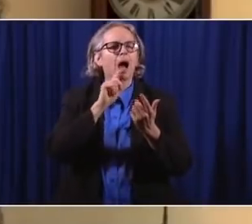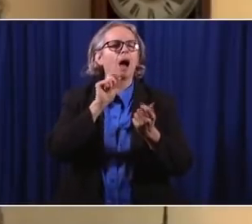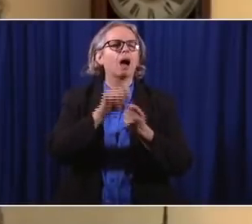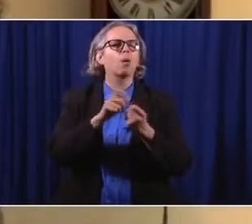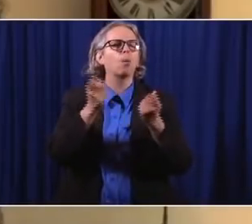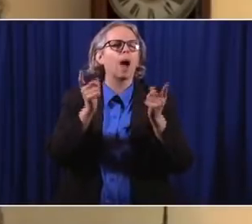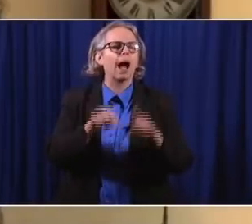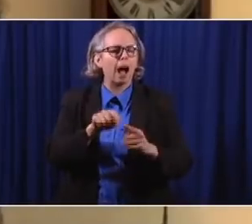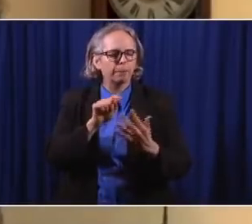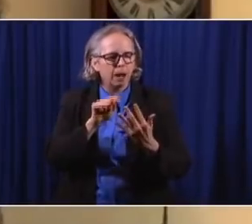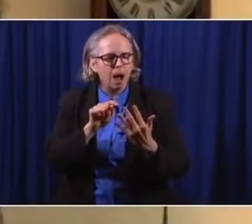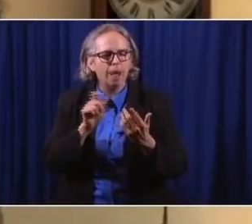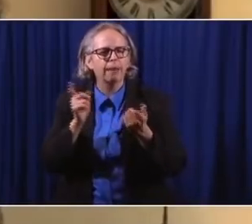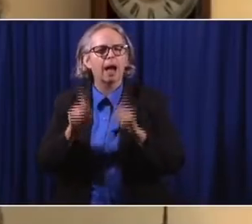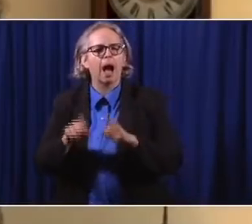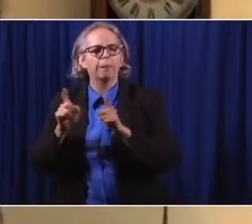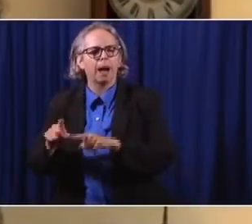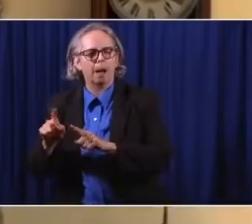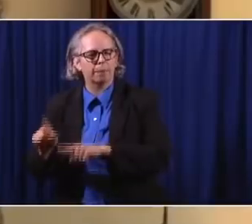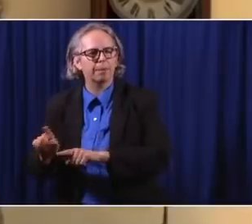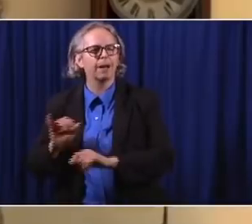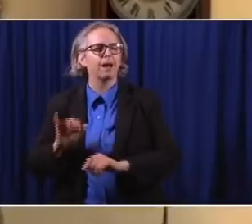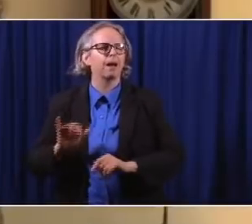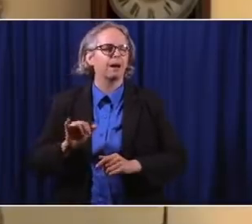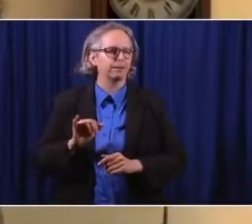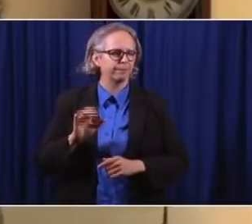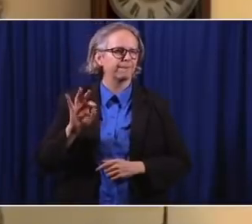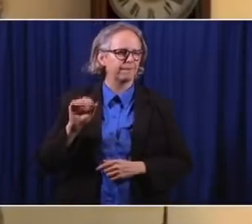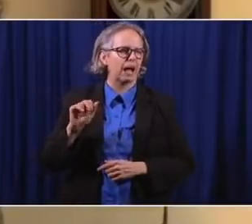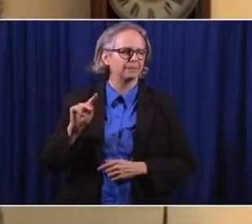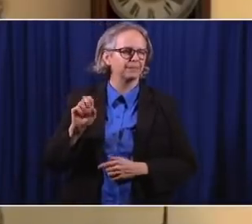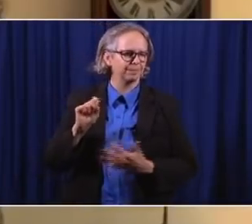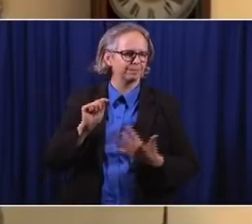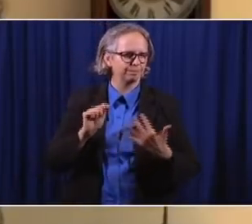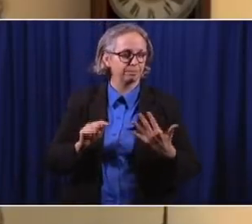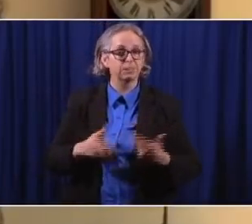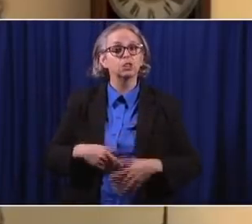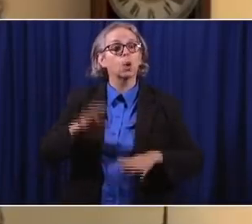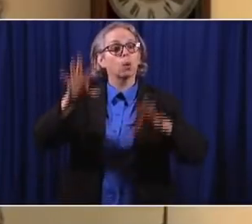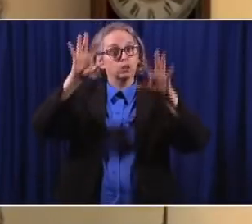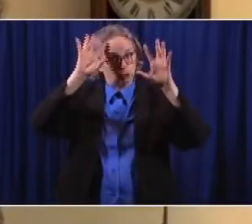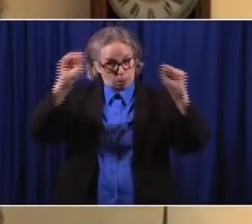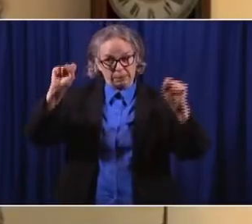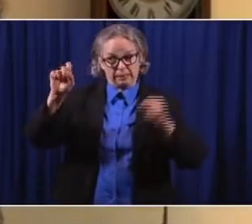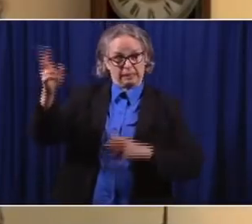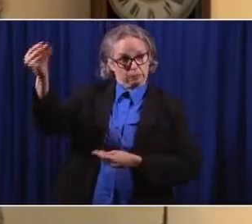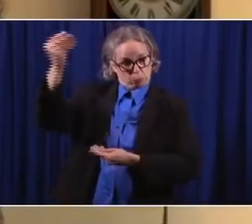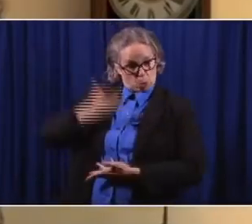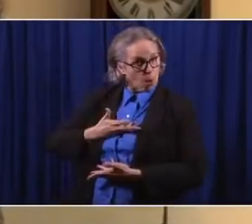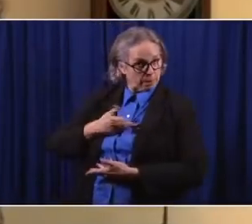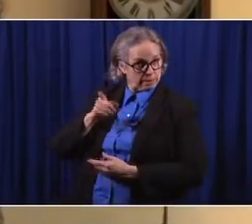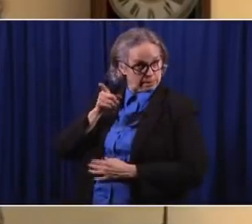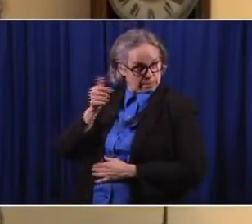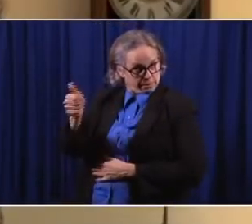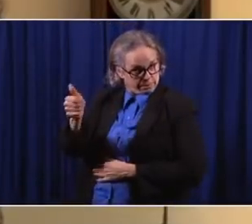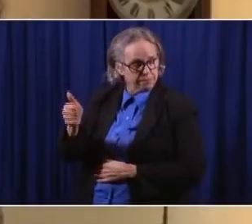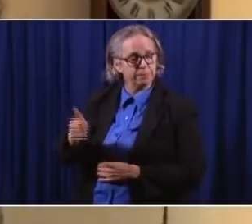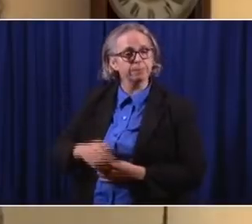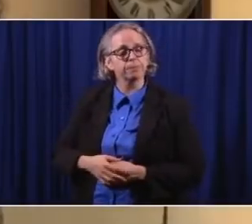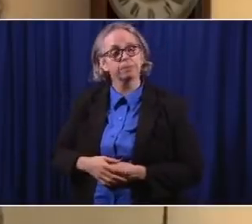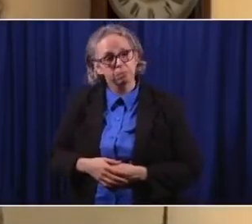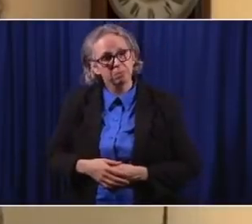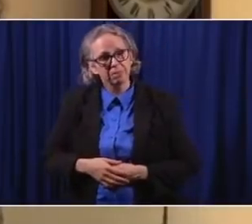But what the superintendent told me, I made some notes. He talked about the